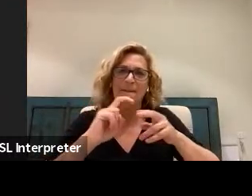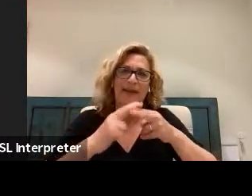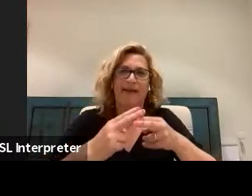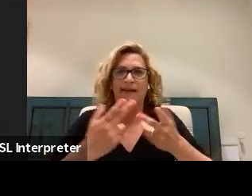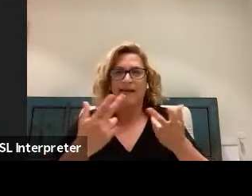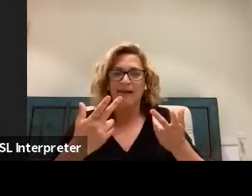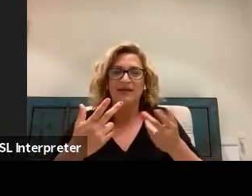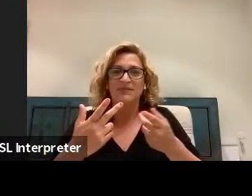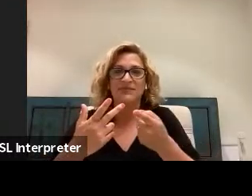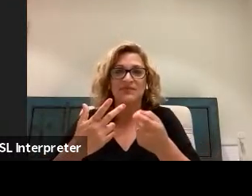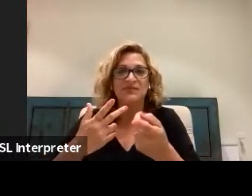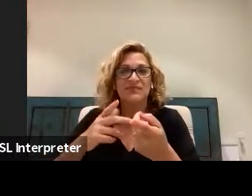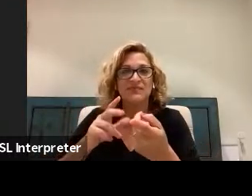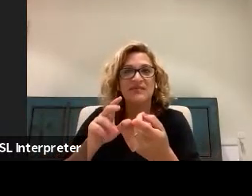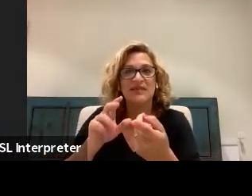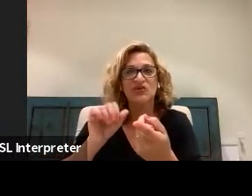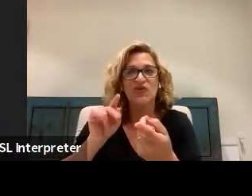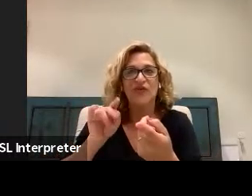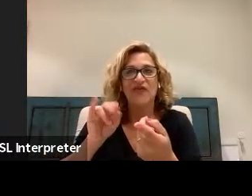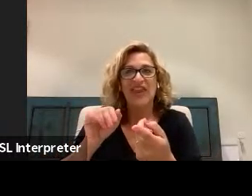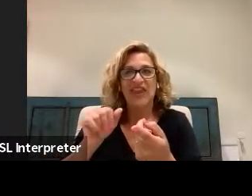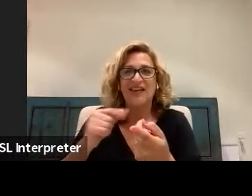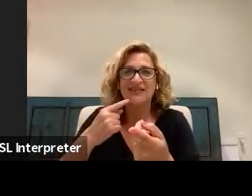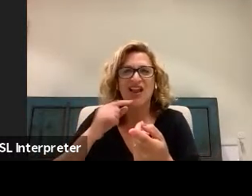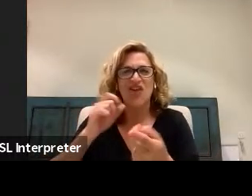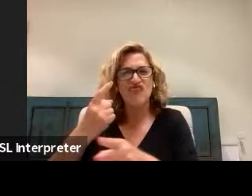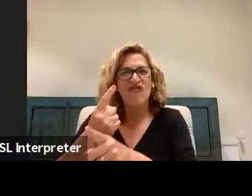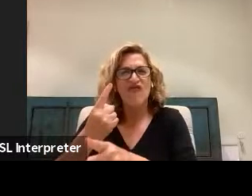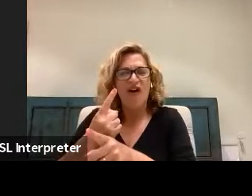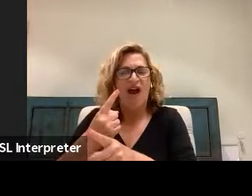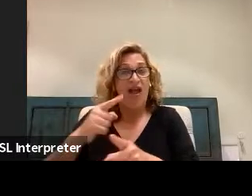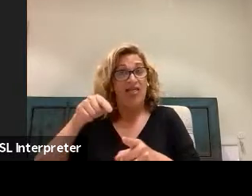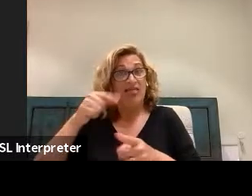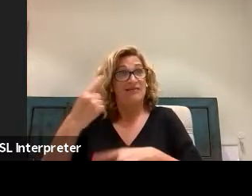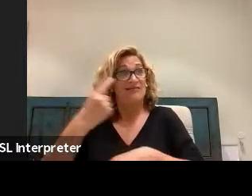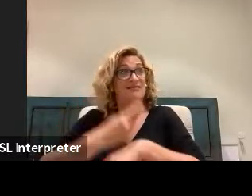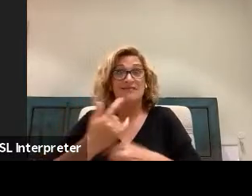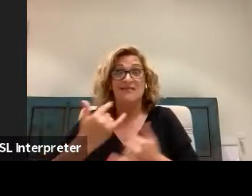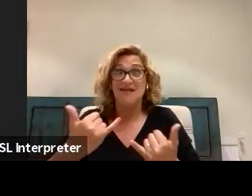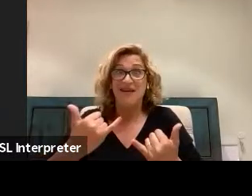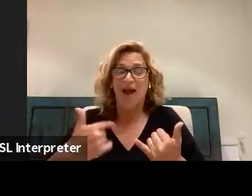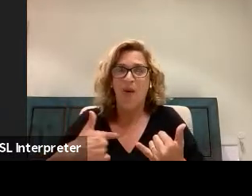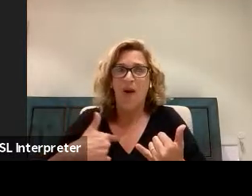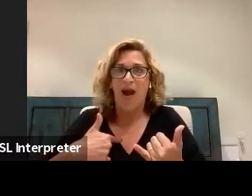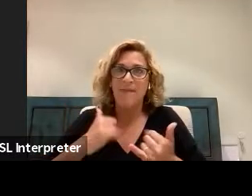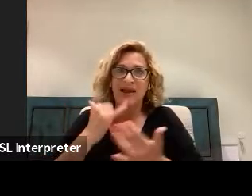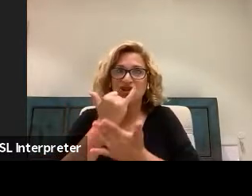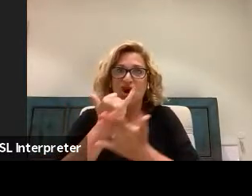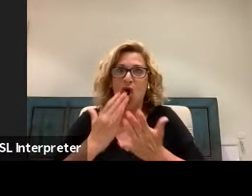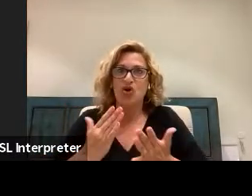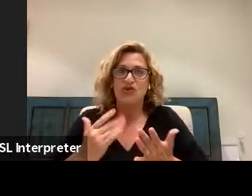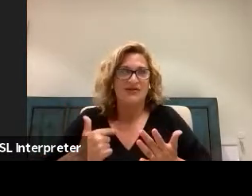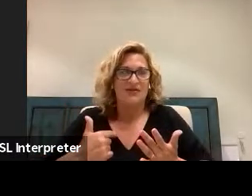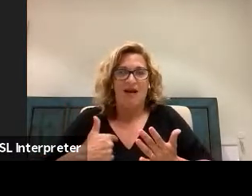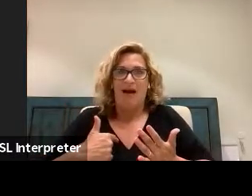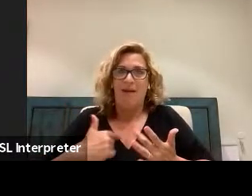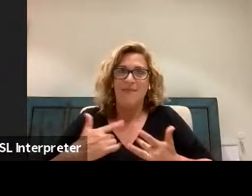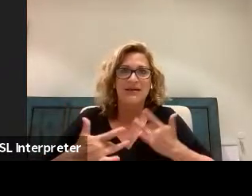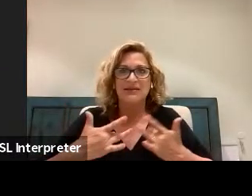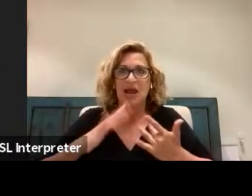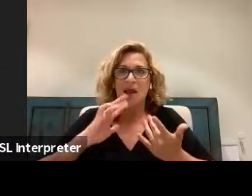getting into these days as an artist. Is I'm so excited about reframing the narrative